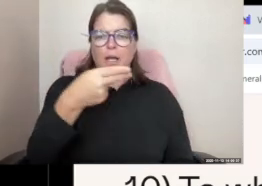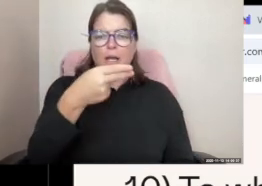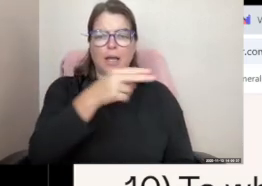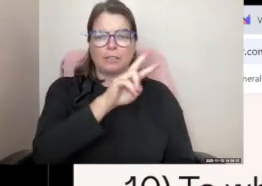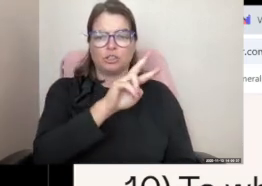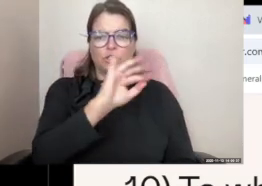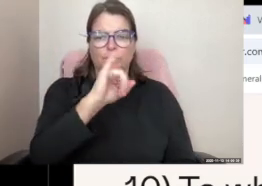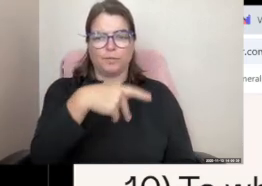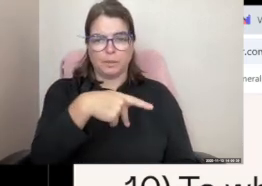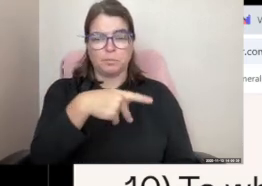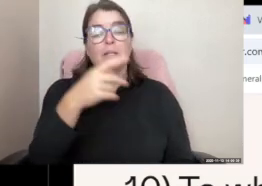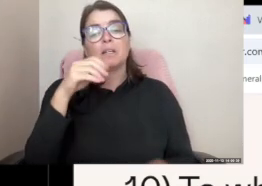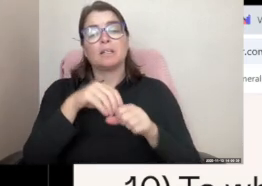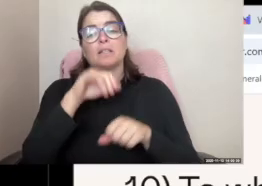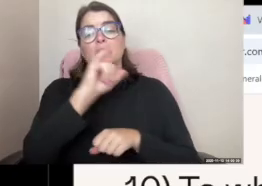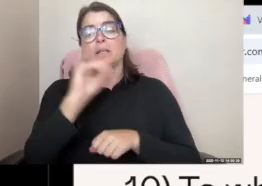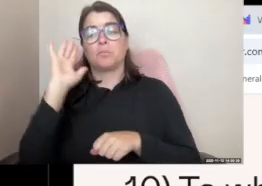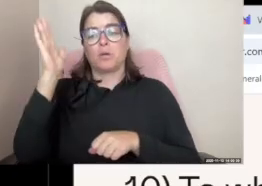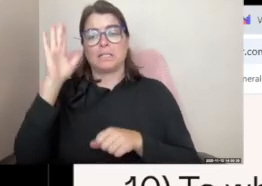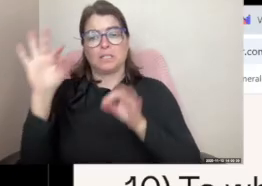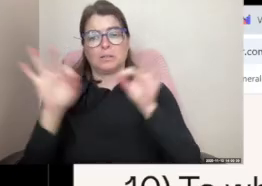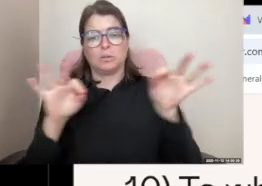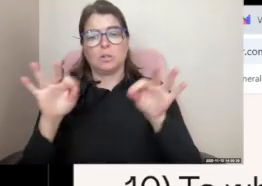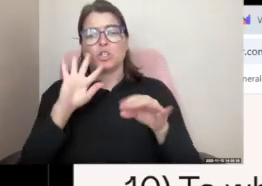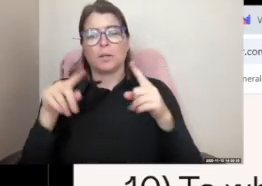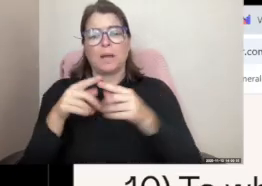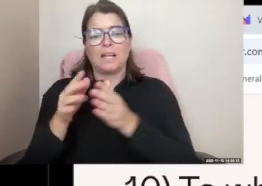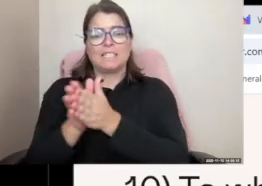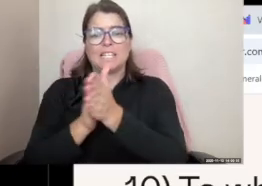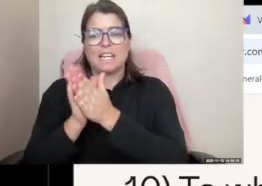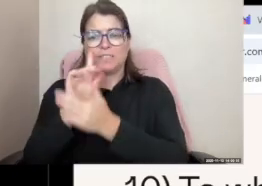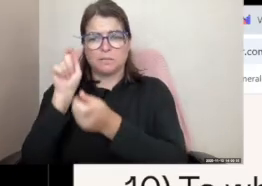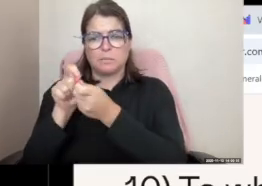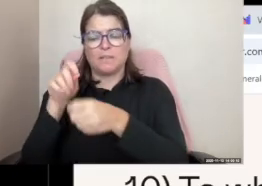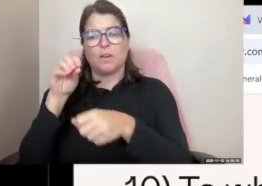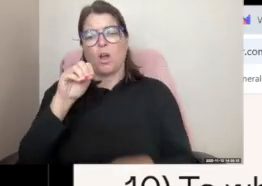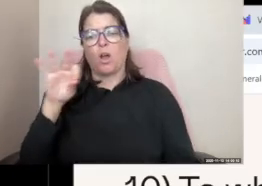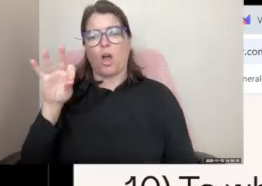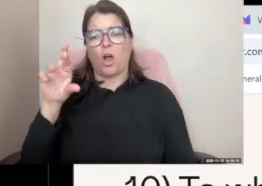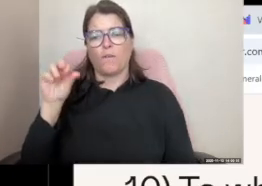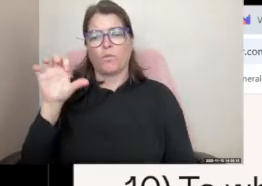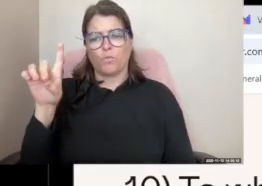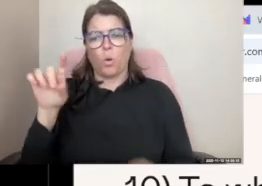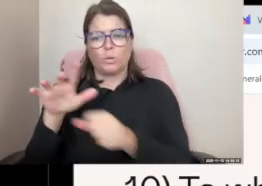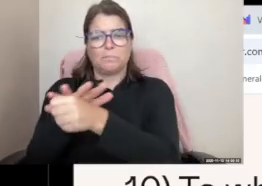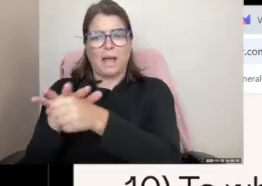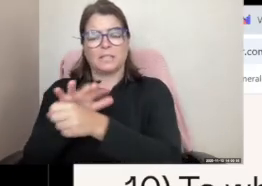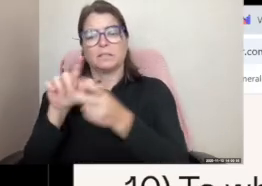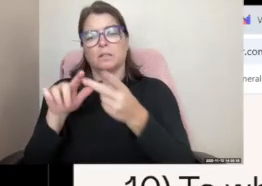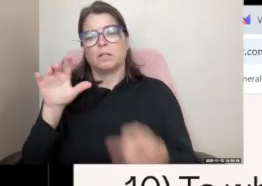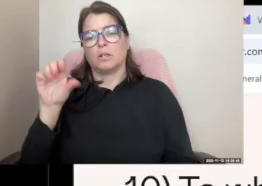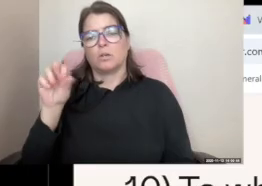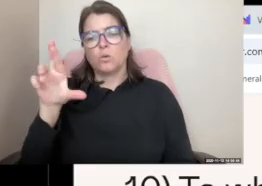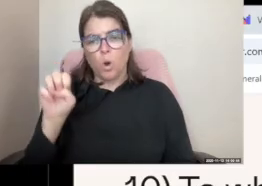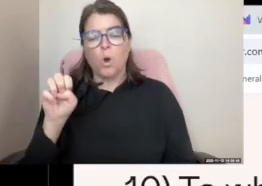Quick follow-up, if you don't mind, if you have some thoughts. We've talked so far today a lot about HVIP.